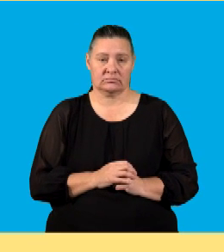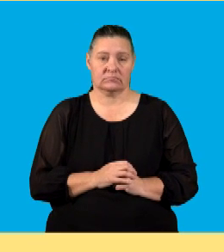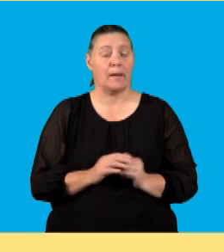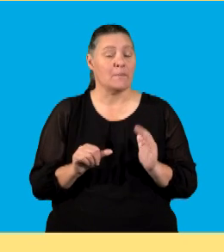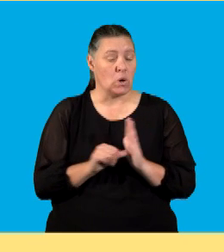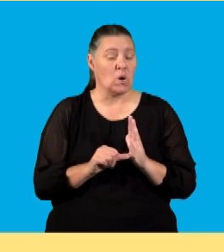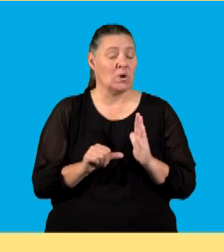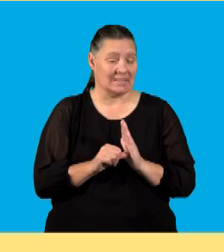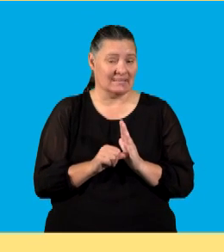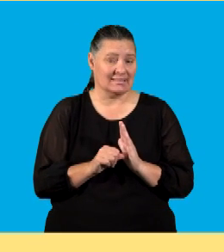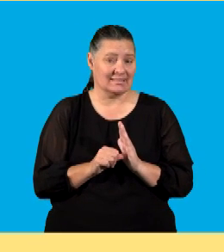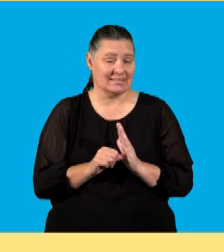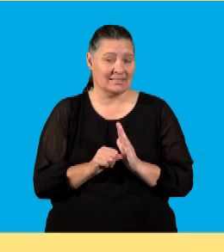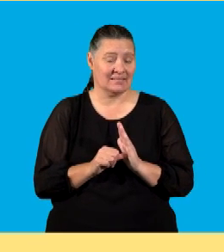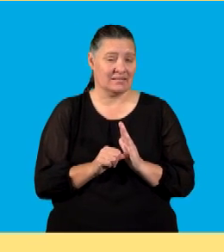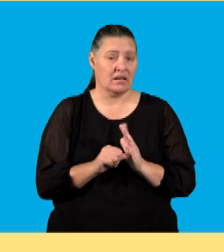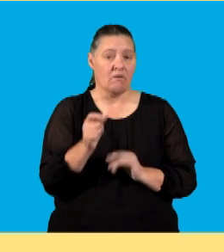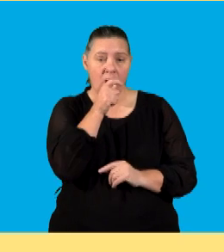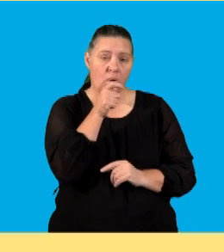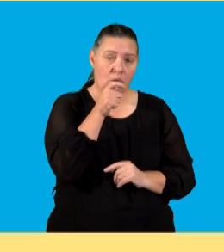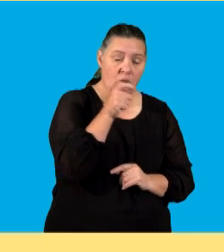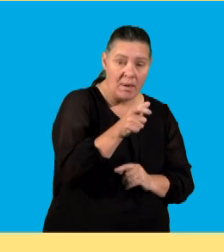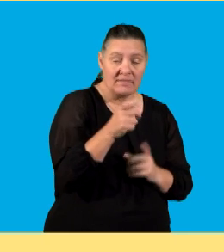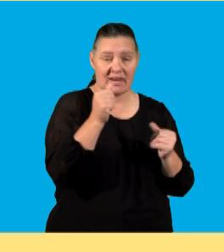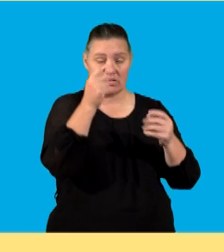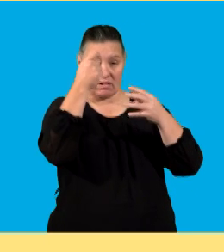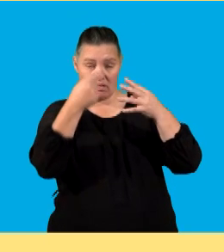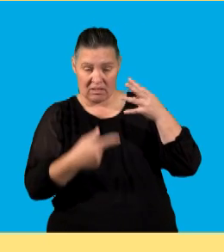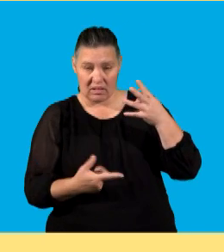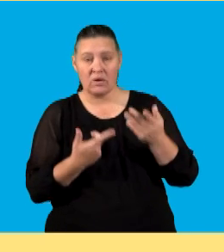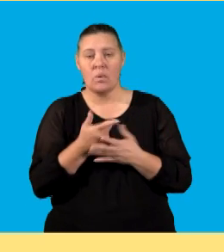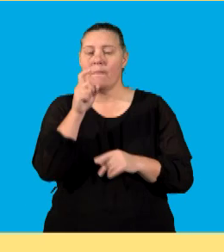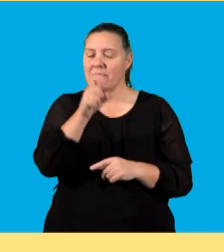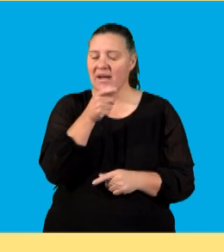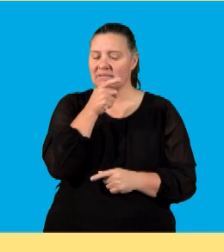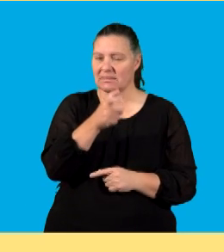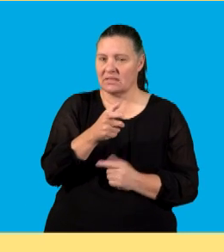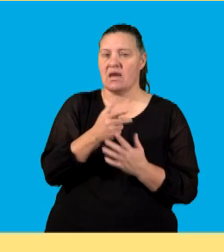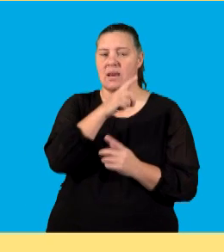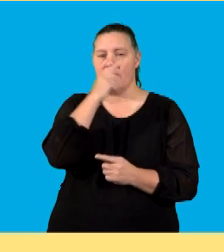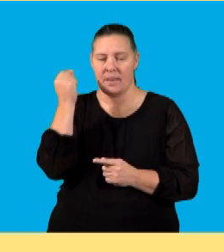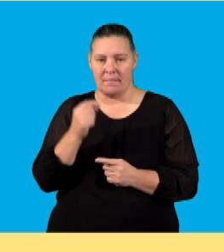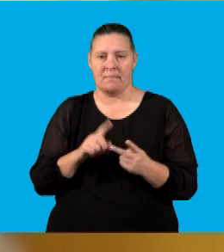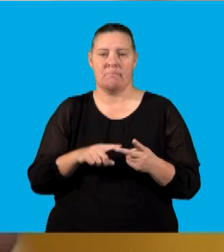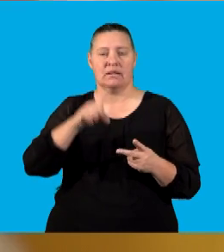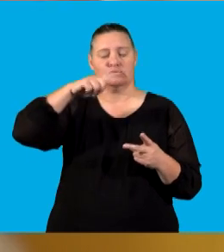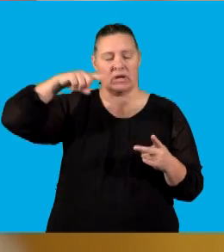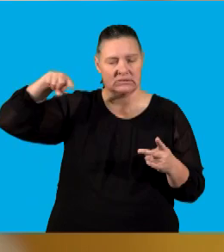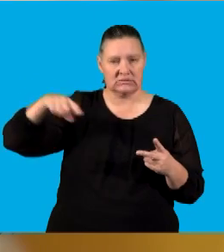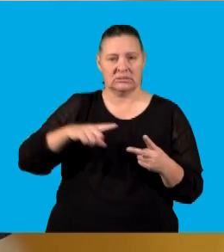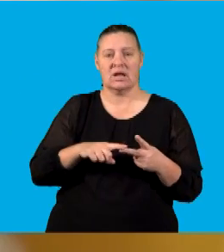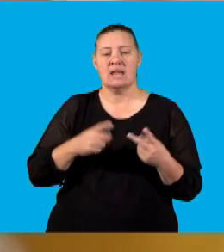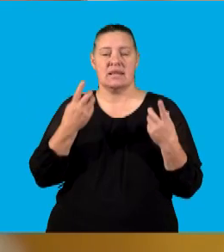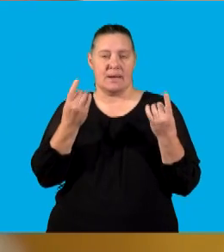2023. Very, very important that when you comment on your financial indicators, you have to mention the name,